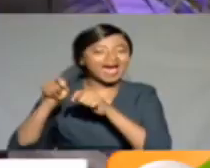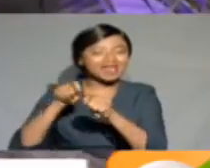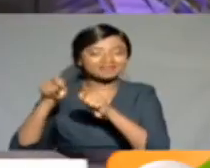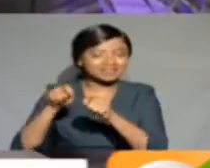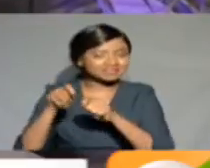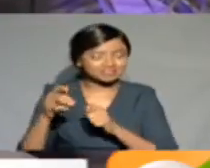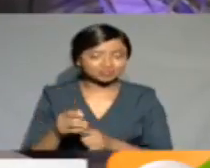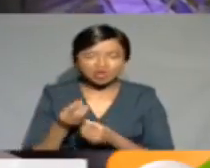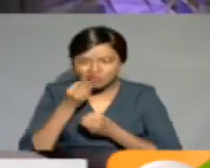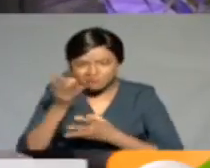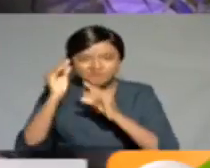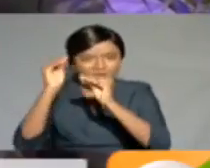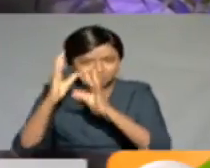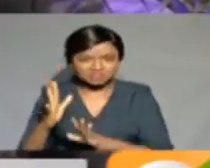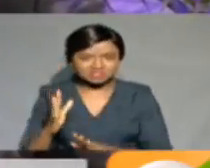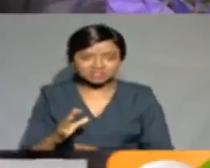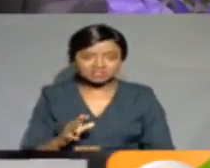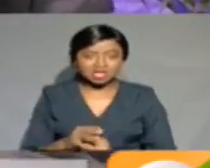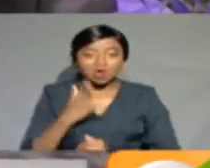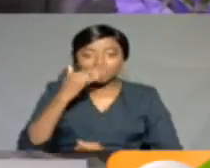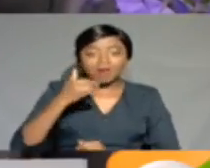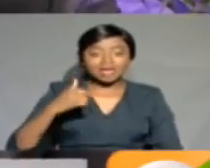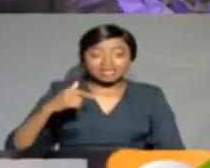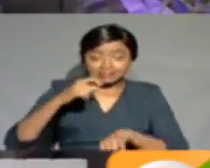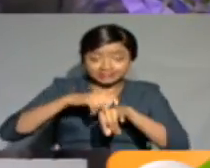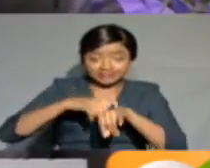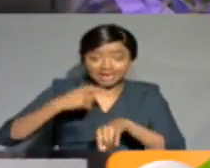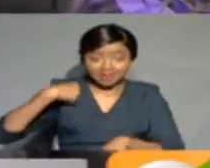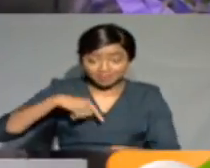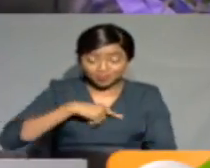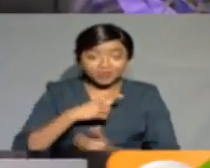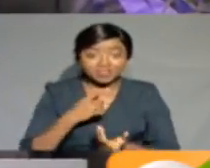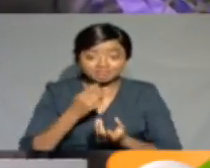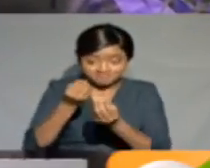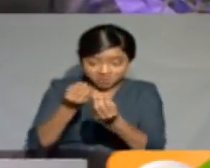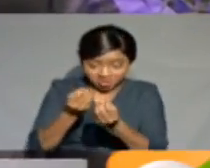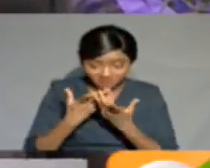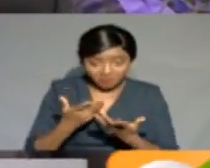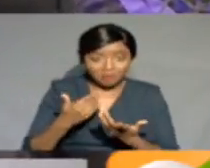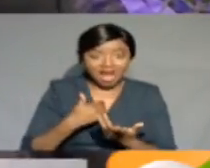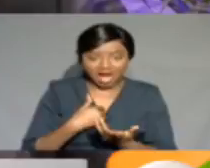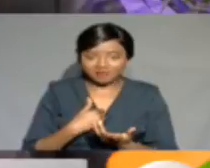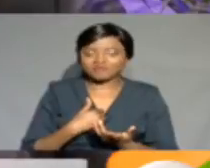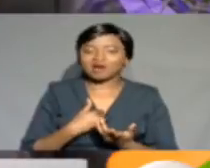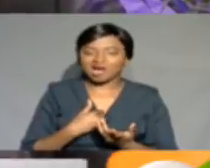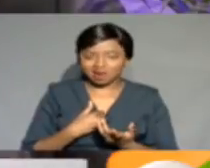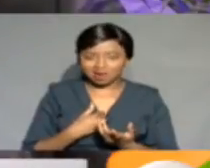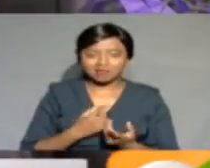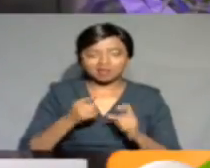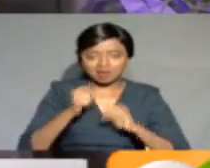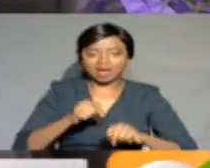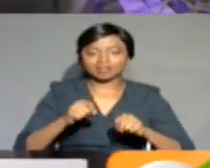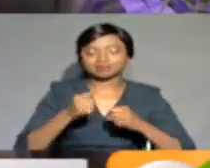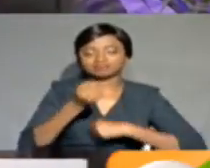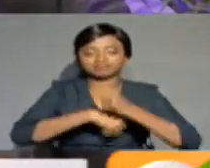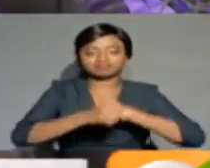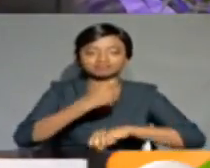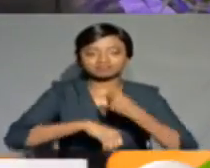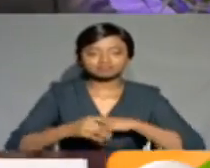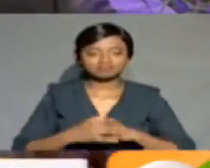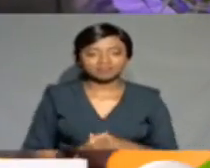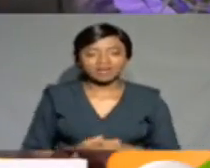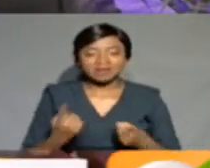So that we stand accused when we are given the information and we don't act on it. That